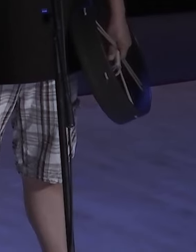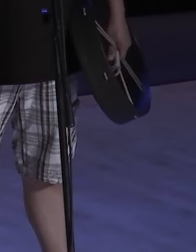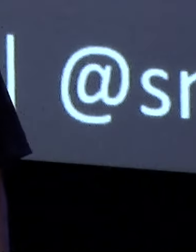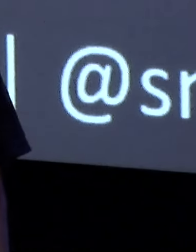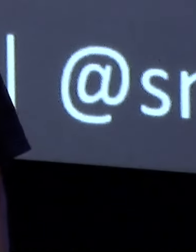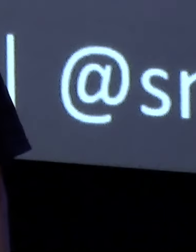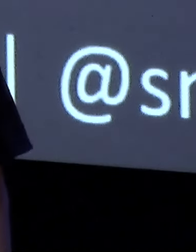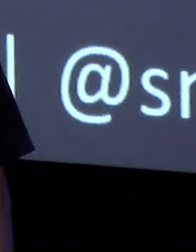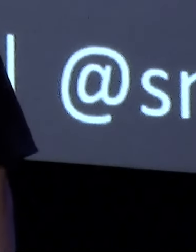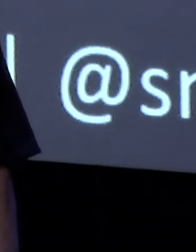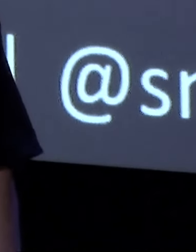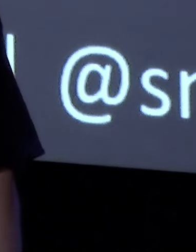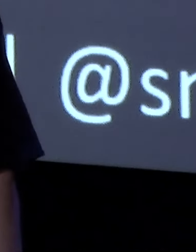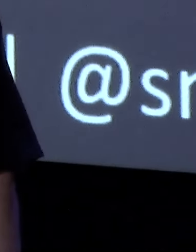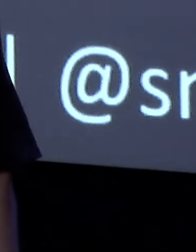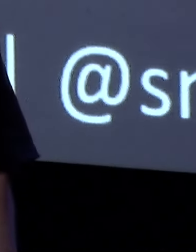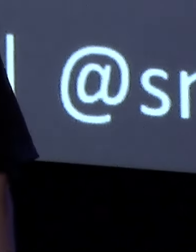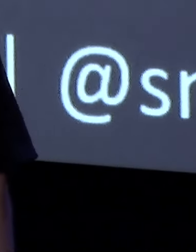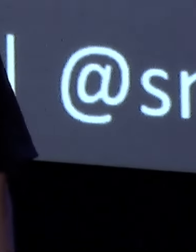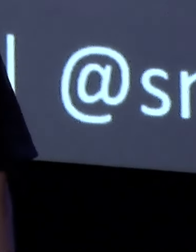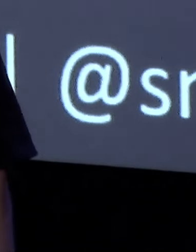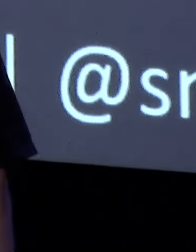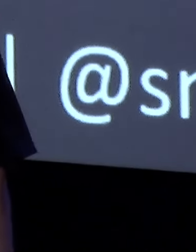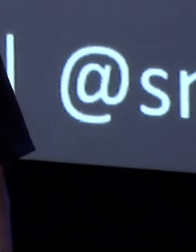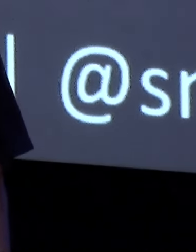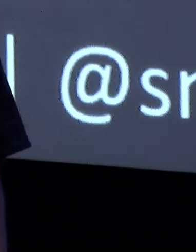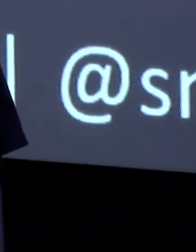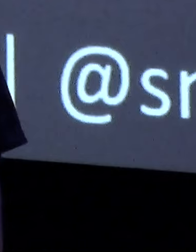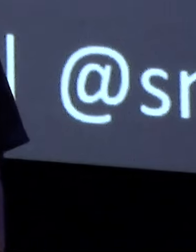Ego, Igane, Ego,